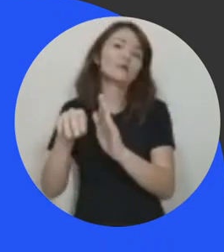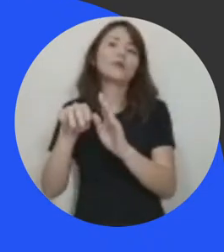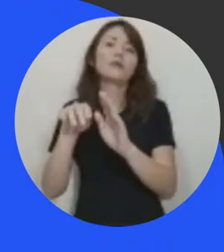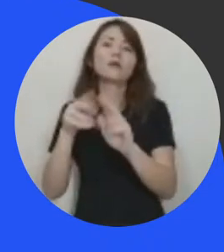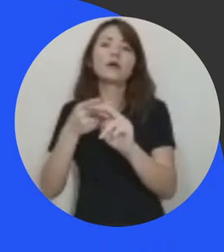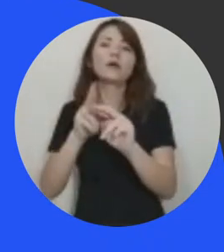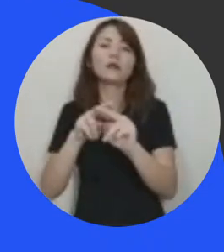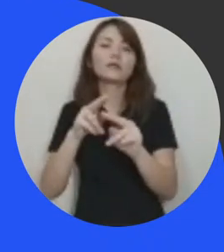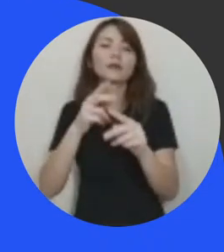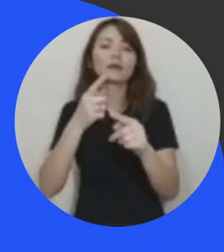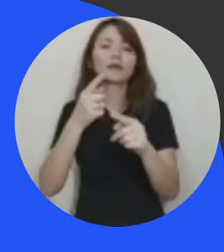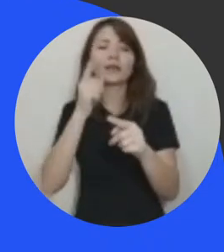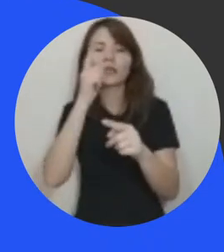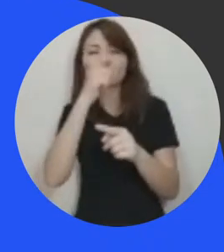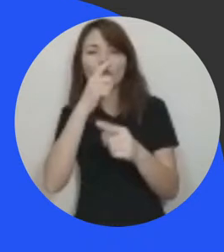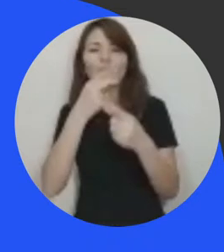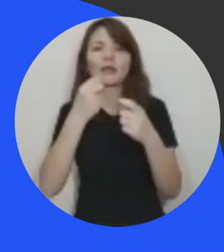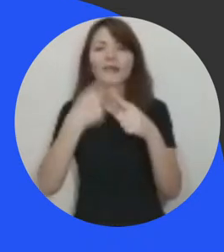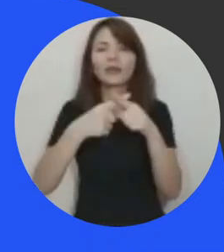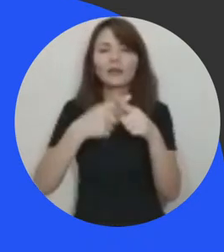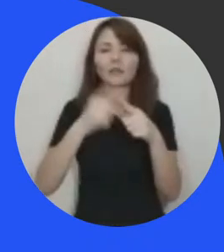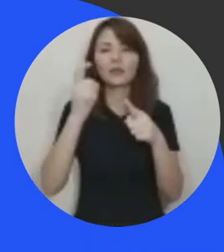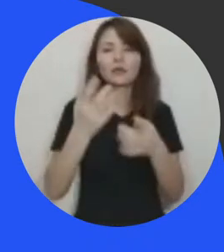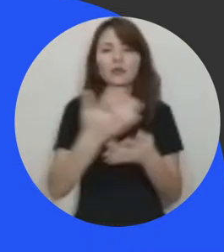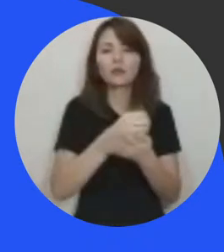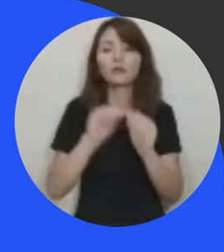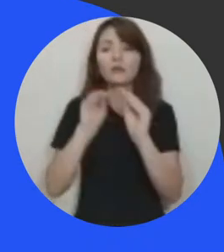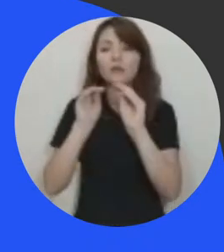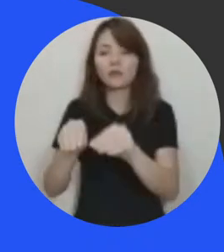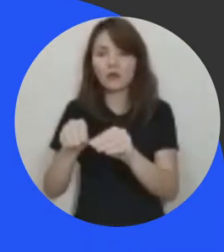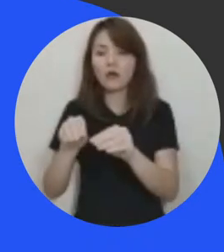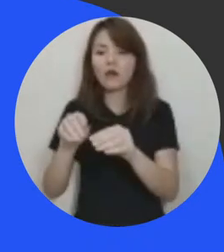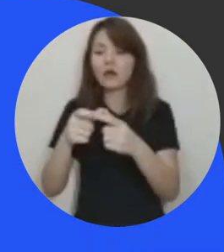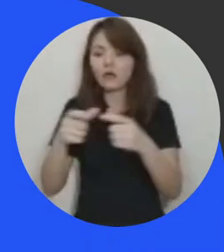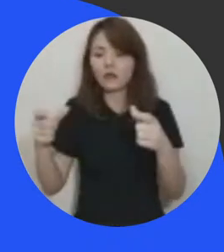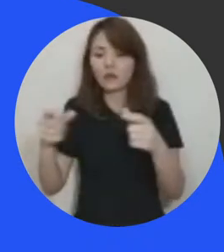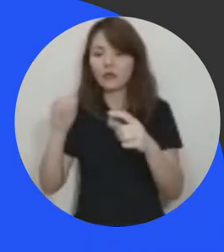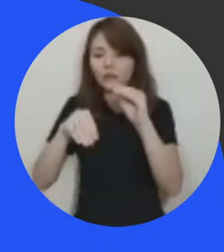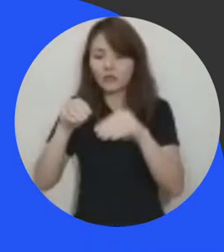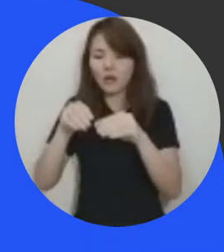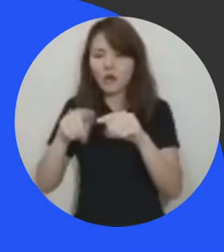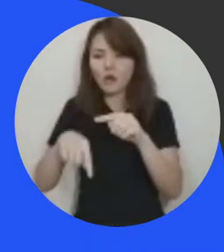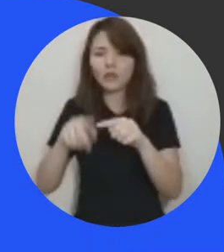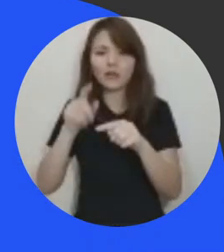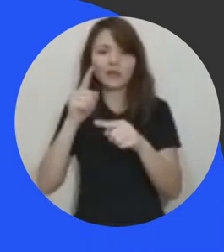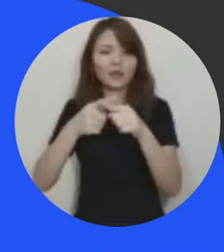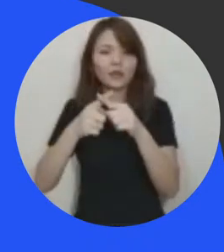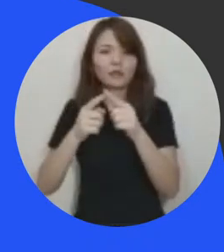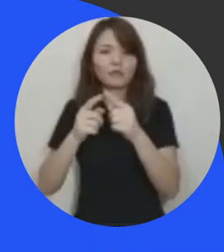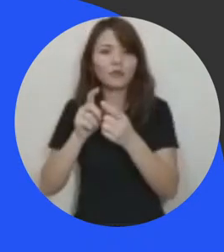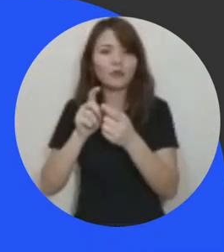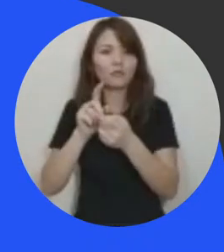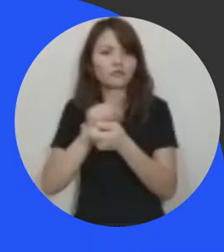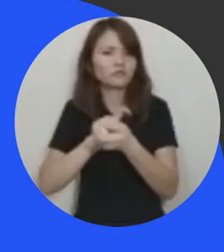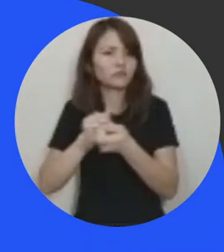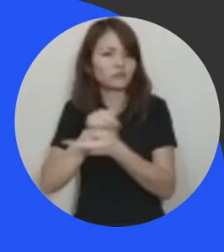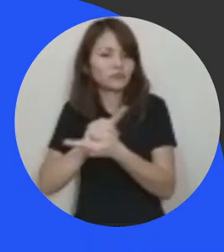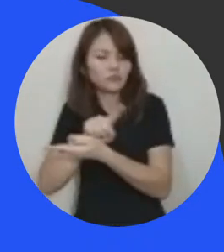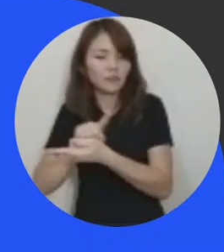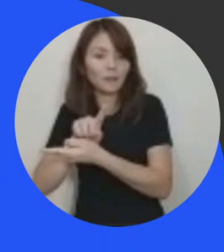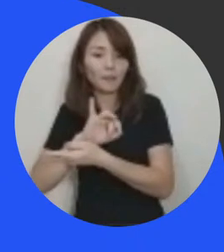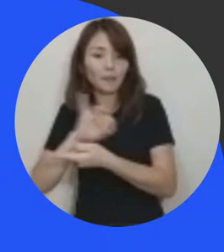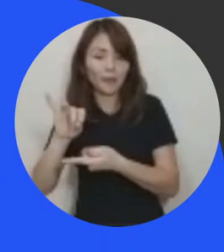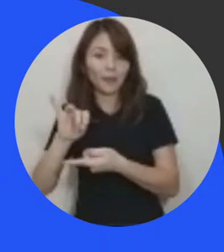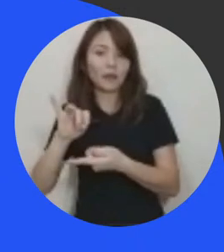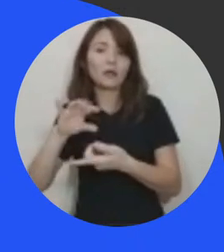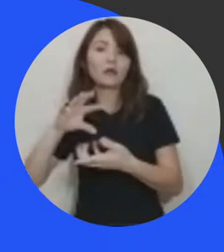then take that chemical and work out what the genome sequence of that sample is. And you can see here on the